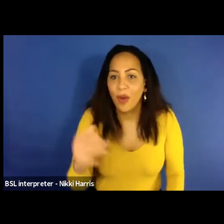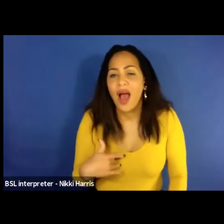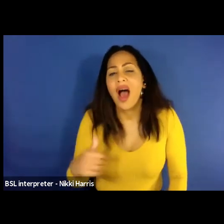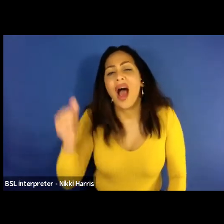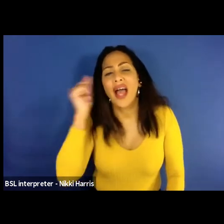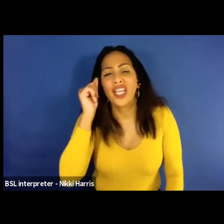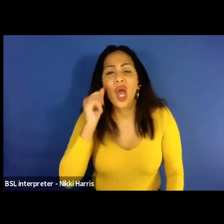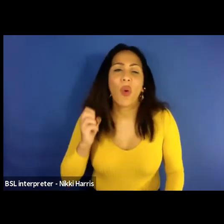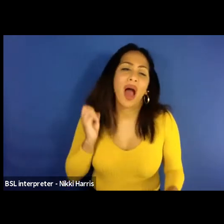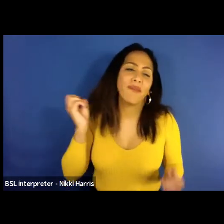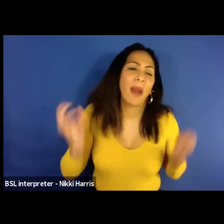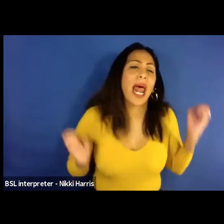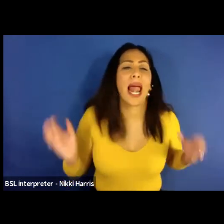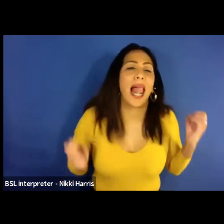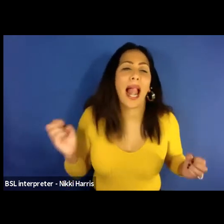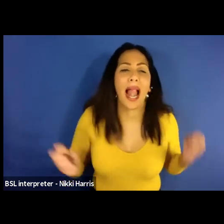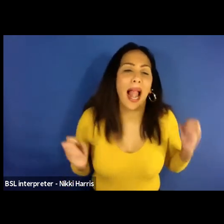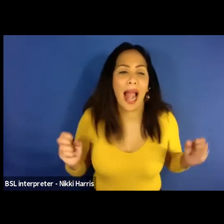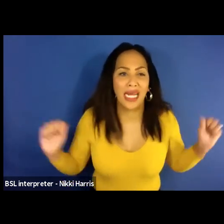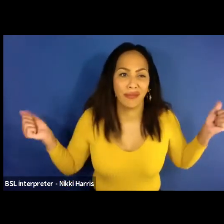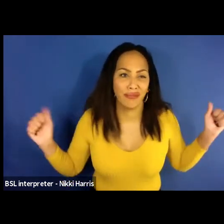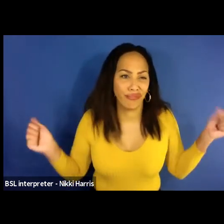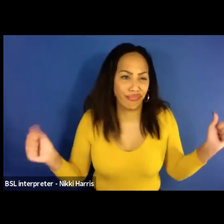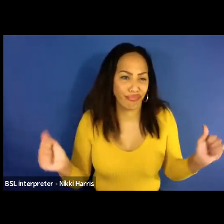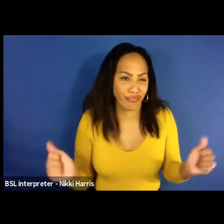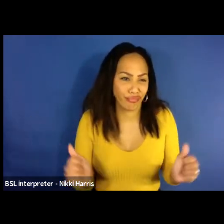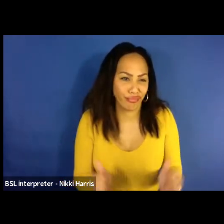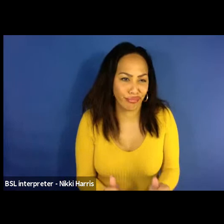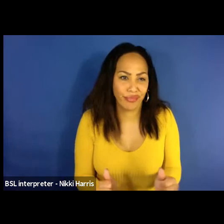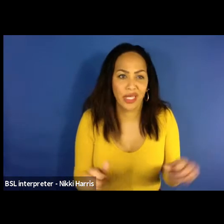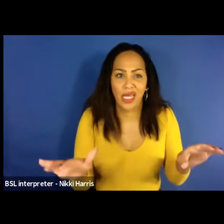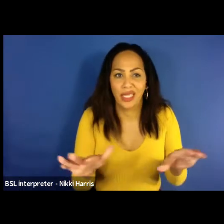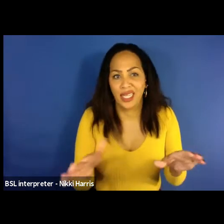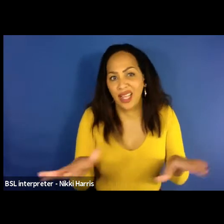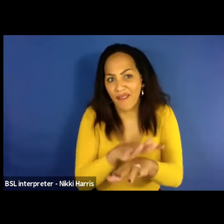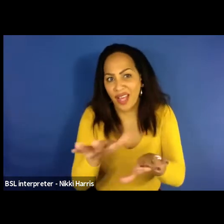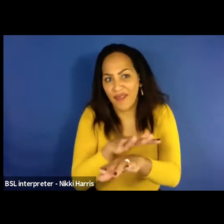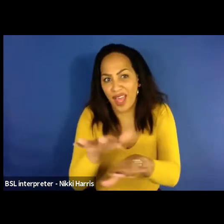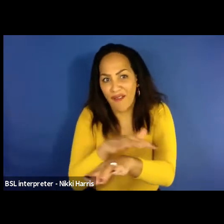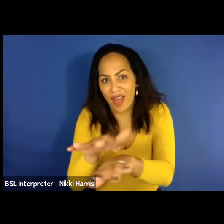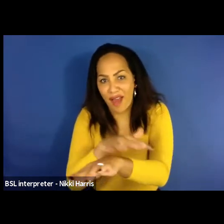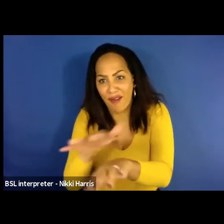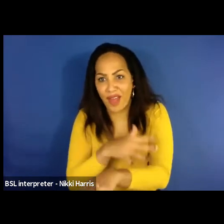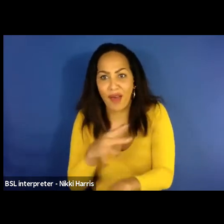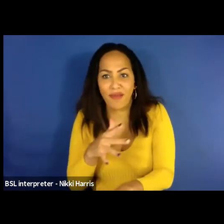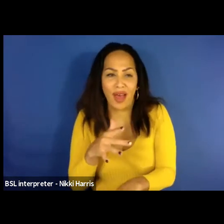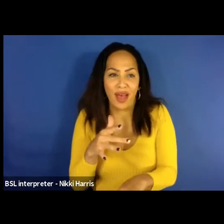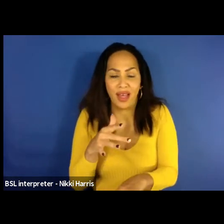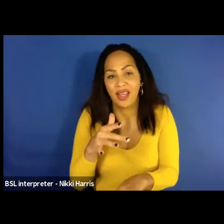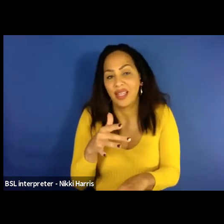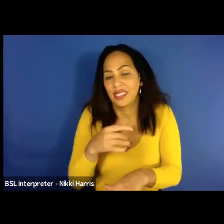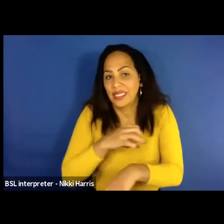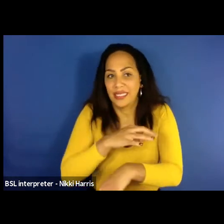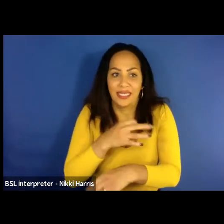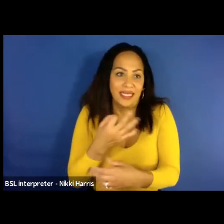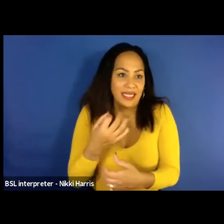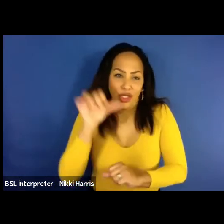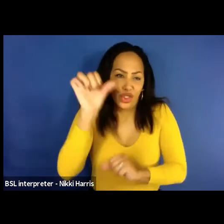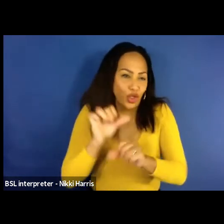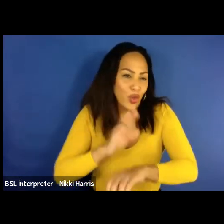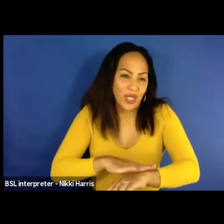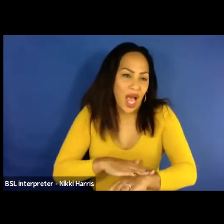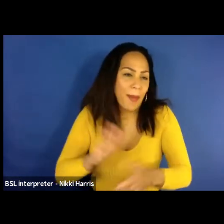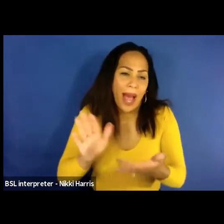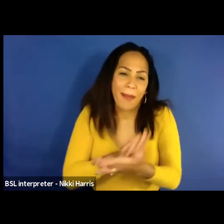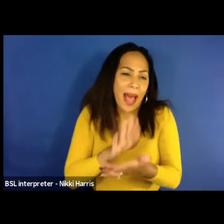so much in such a short space of time. And I apologize for that. I'm more than happy to go a lot deeper in some of the concepts.